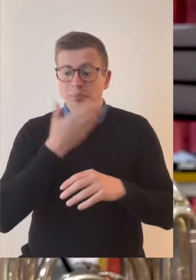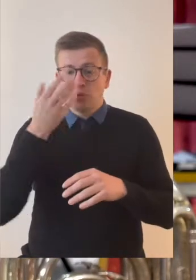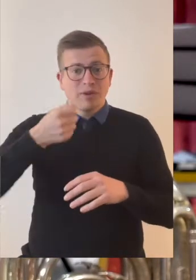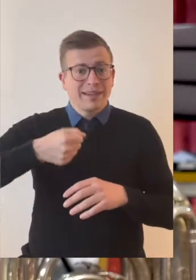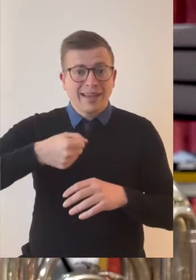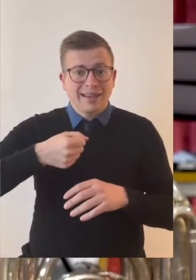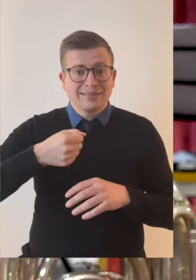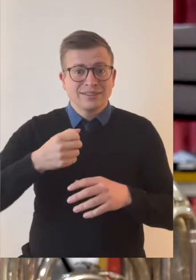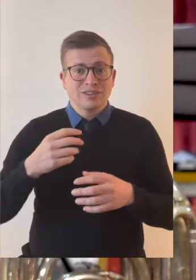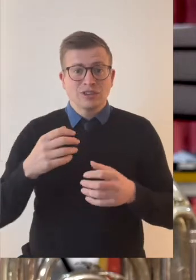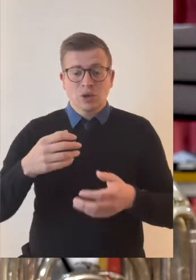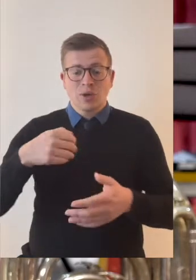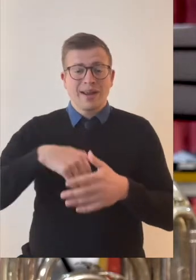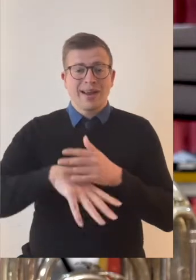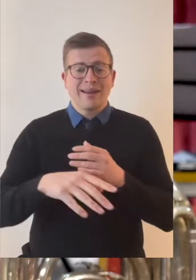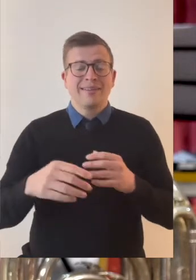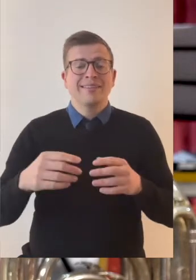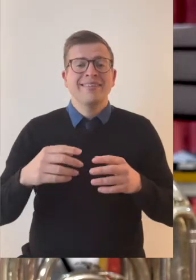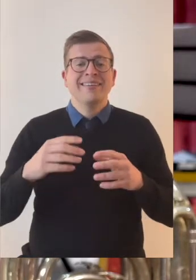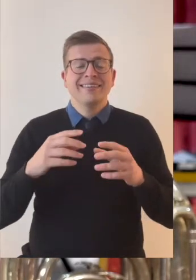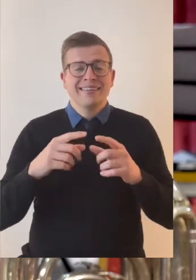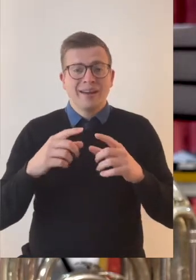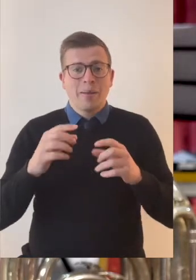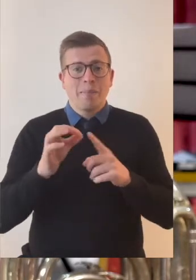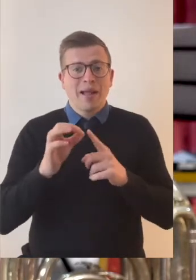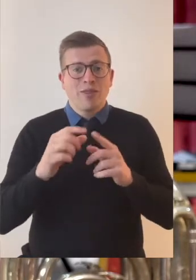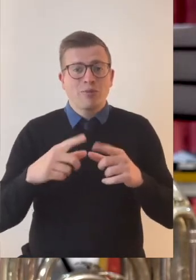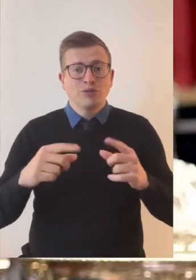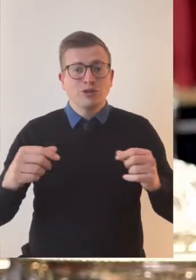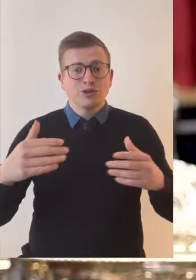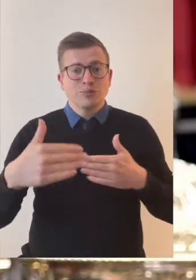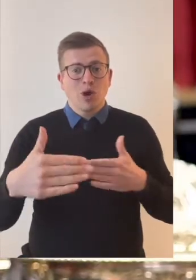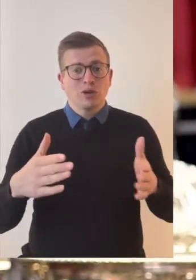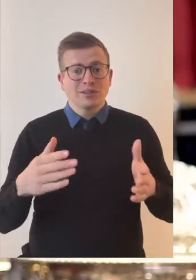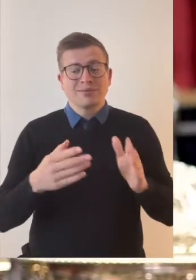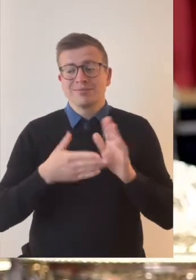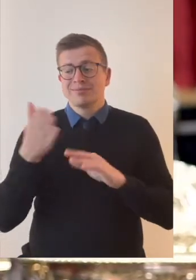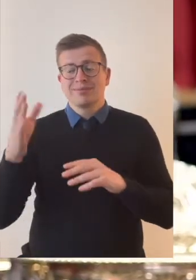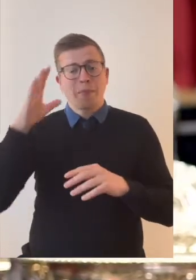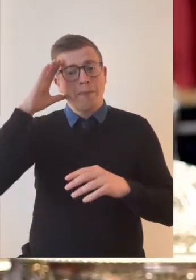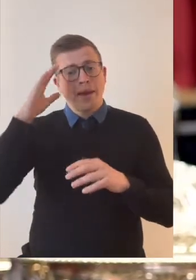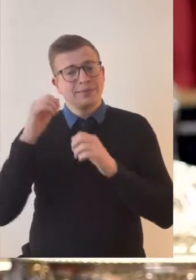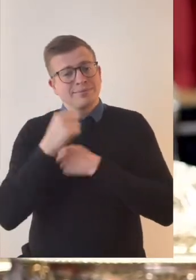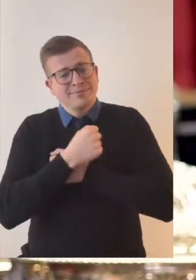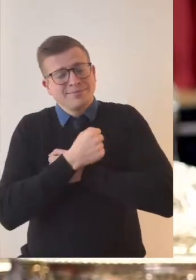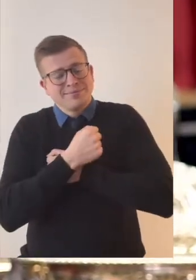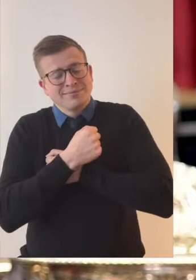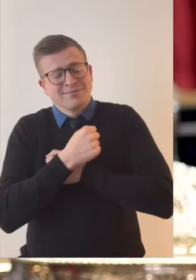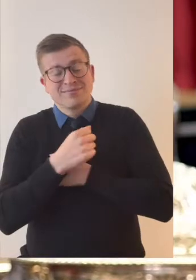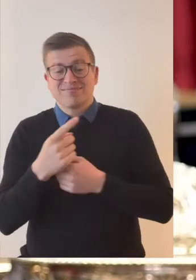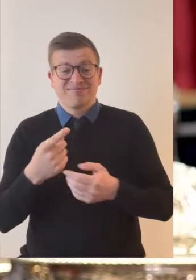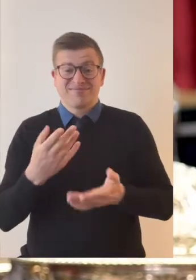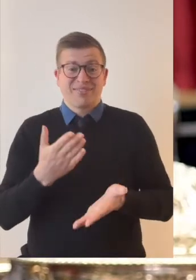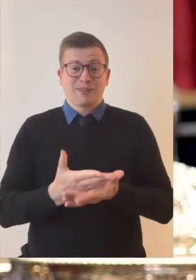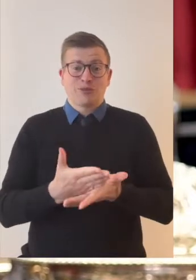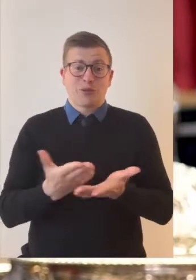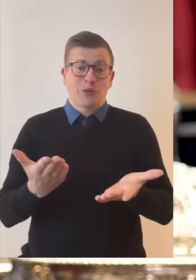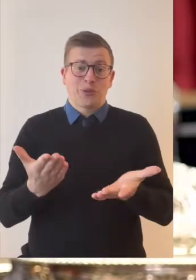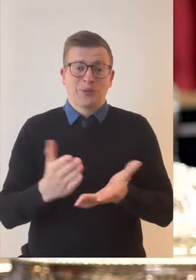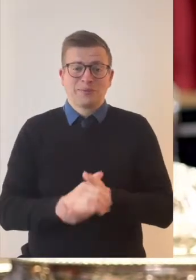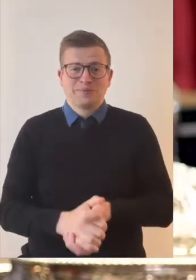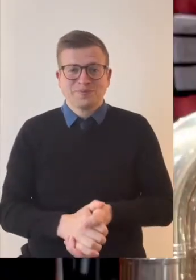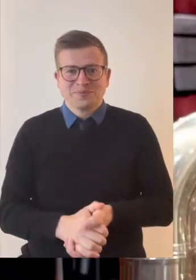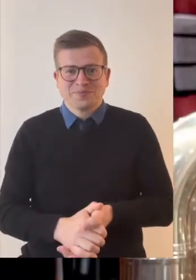It didn't have a case, so I kept it in a Palethorpe sausage box and took it to bed with me. That's the